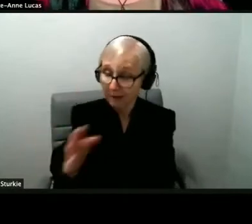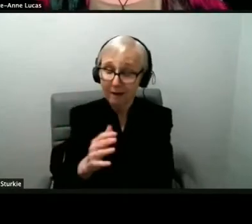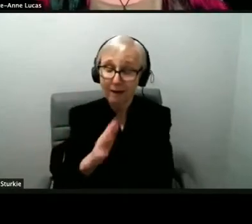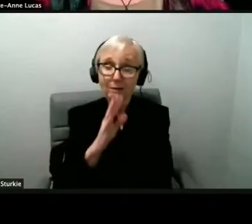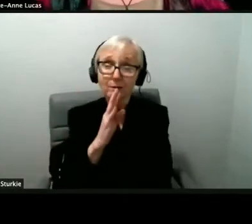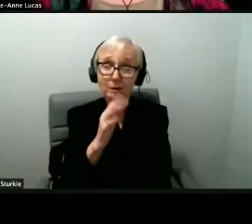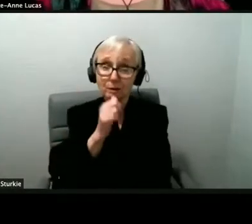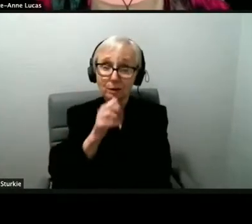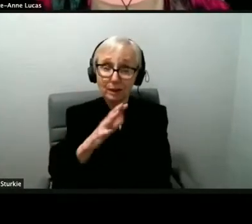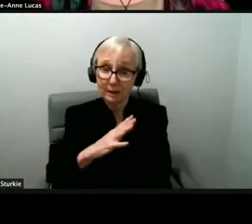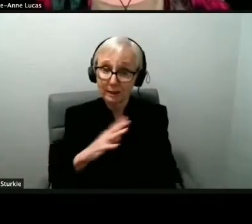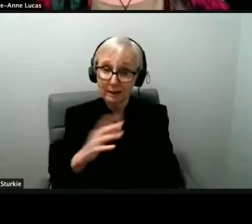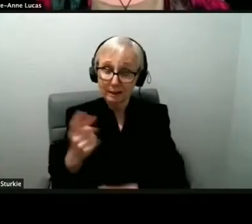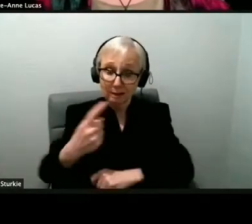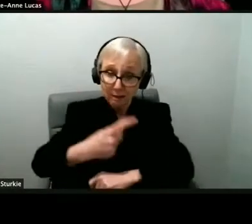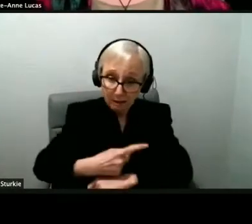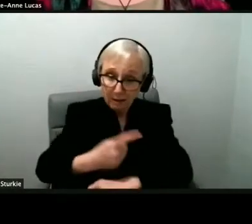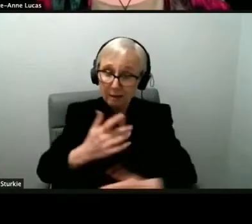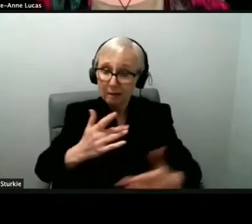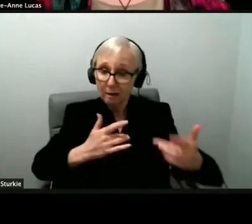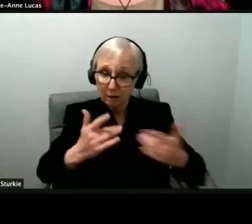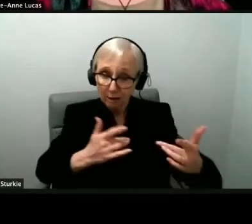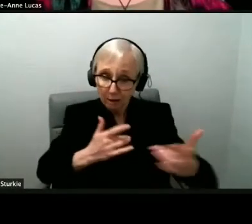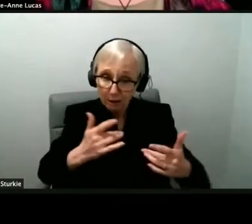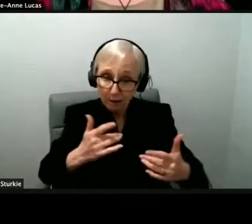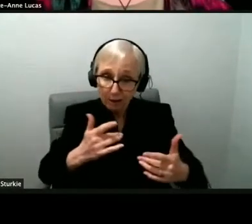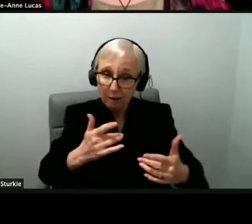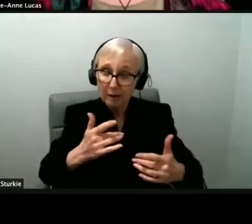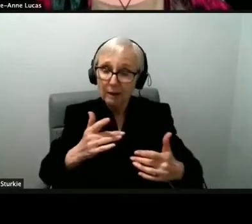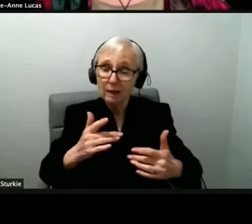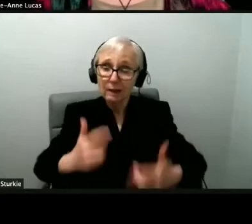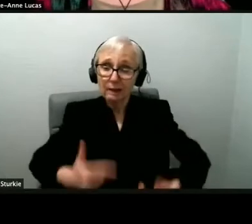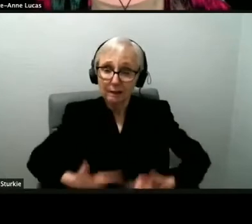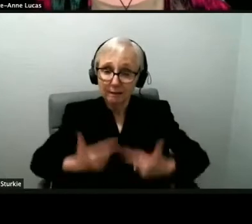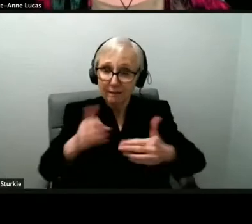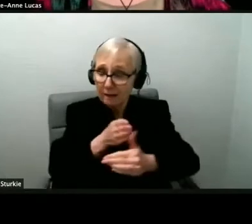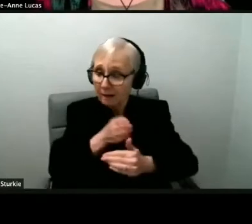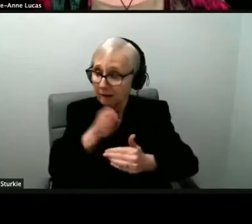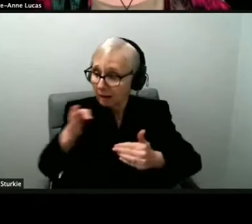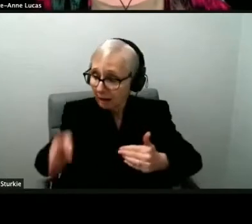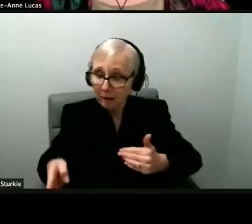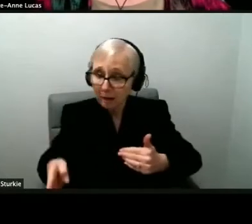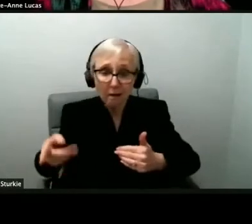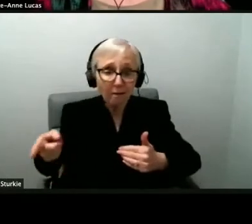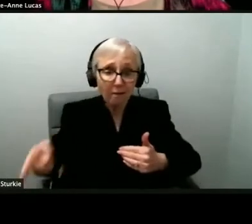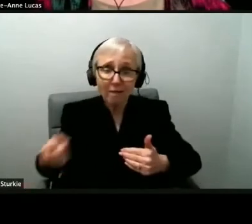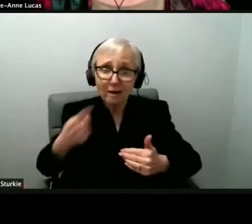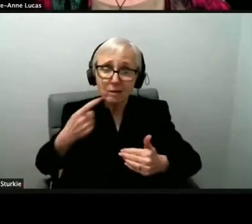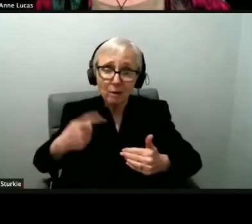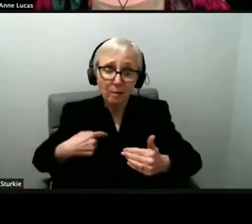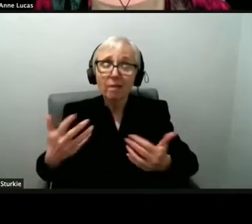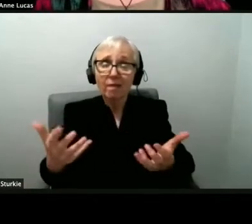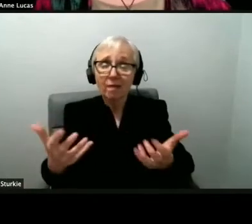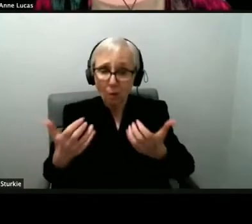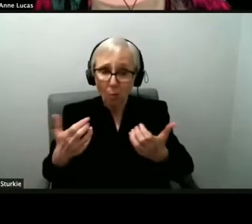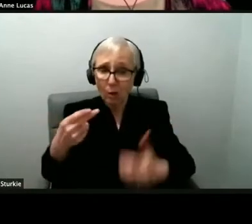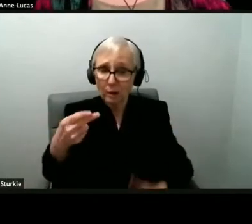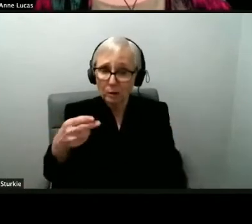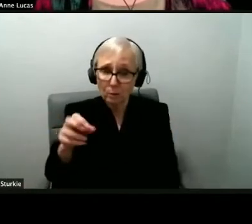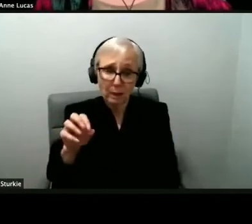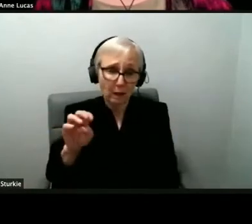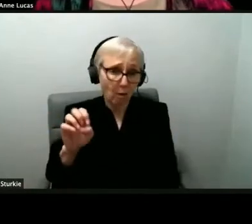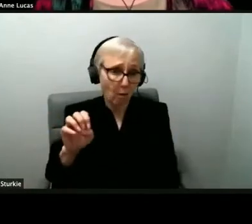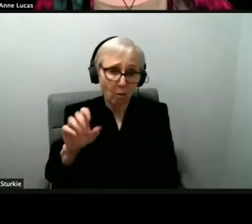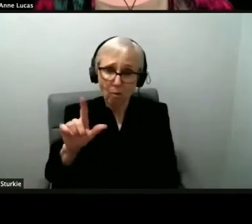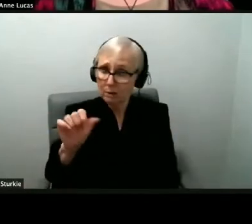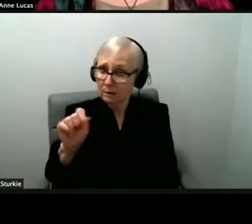today who has a concern about homeless people living next to her house. And she said, yeah, they told her they just want to be homeless. They don't want